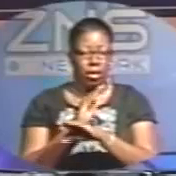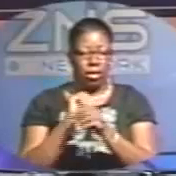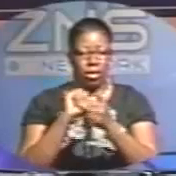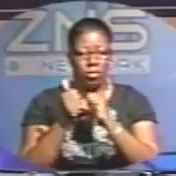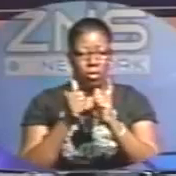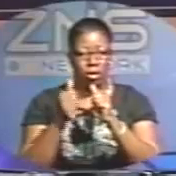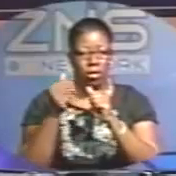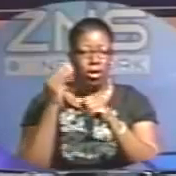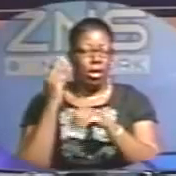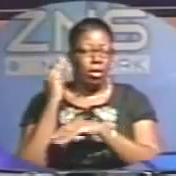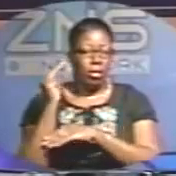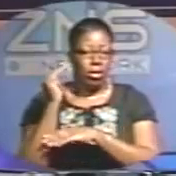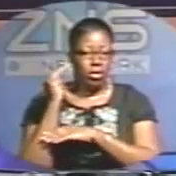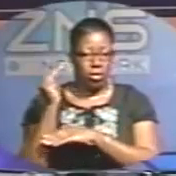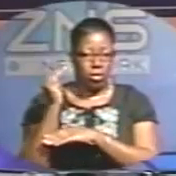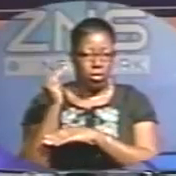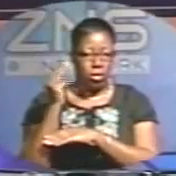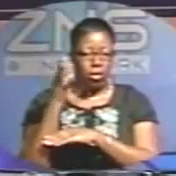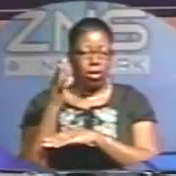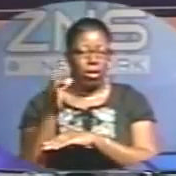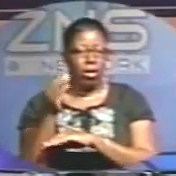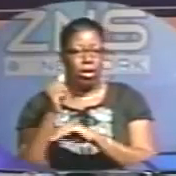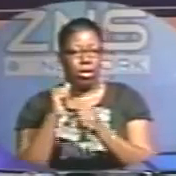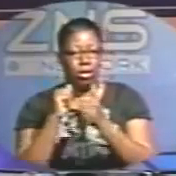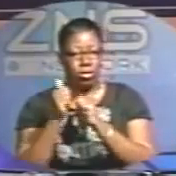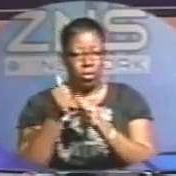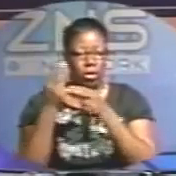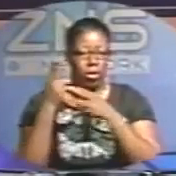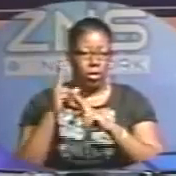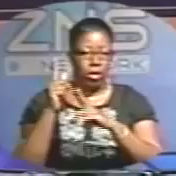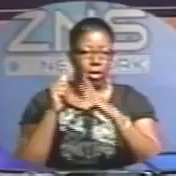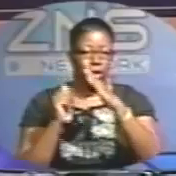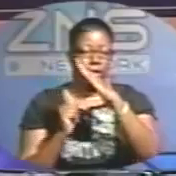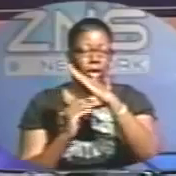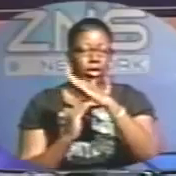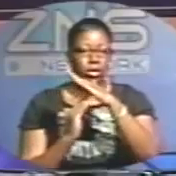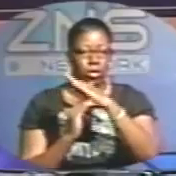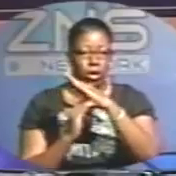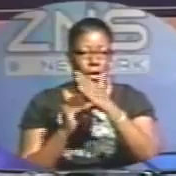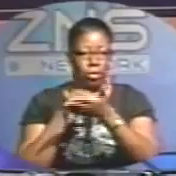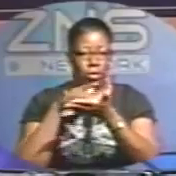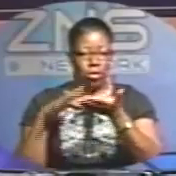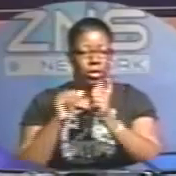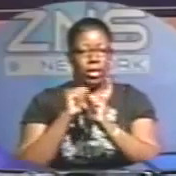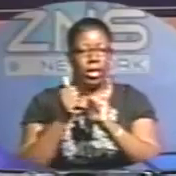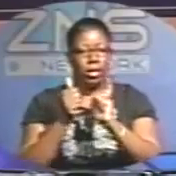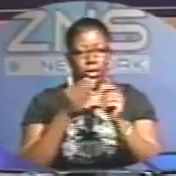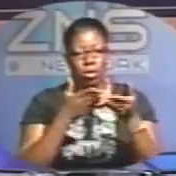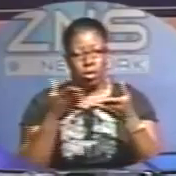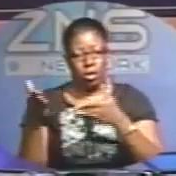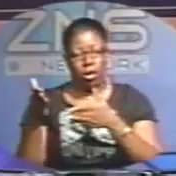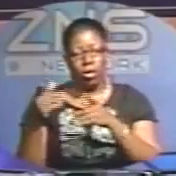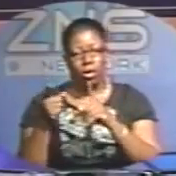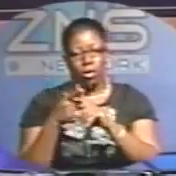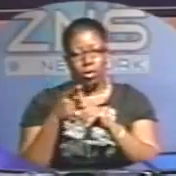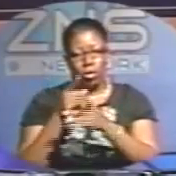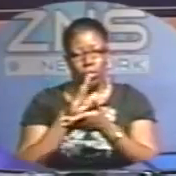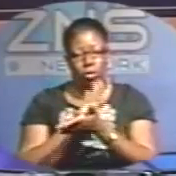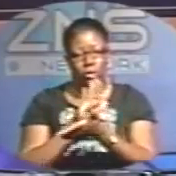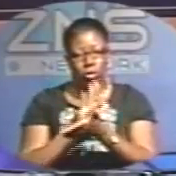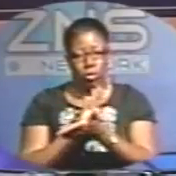Minister of Education Jerome Fitzgerald today honored some of the top student athletes. The minister paid tribute to the athletes who will be heading off to school on